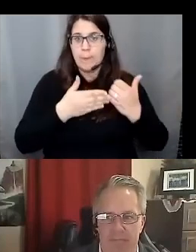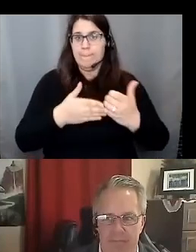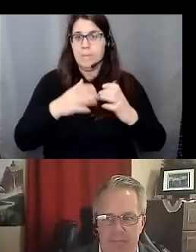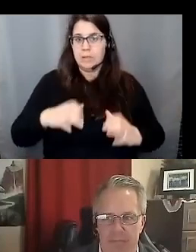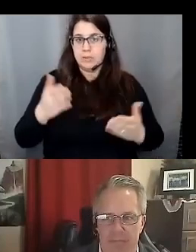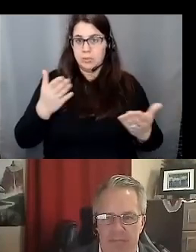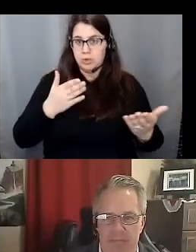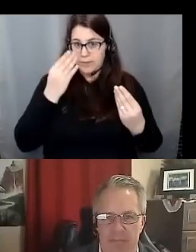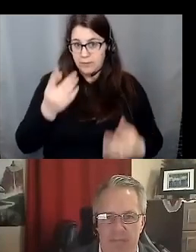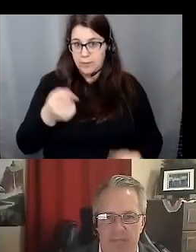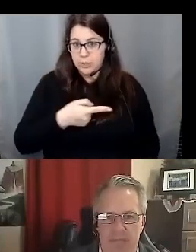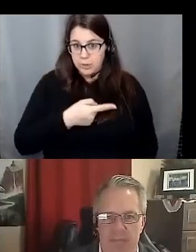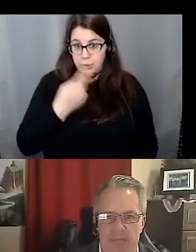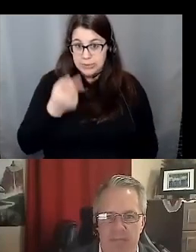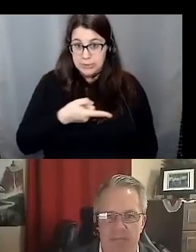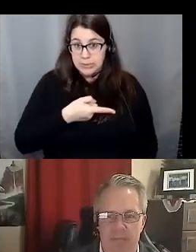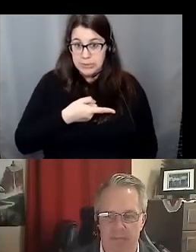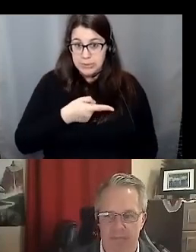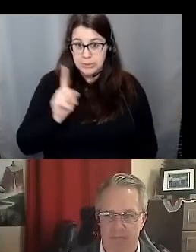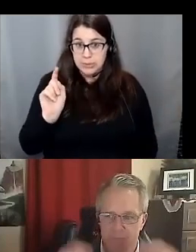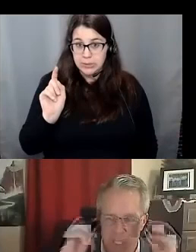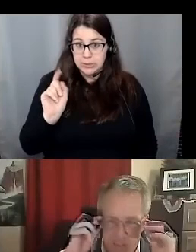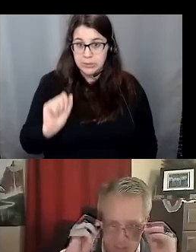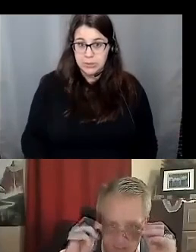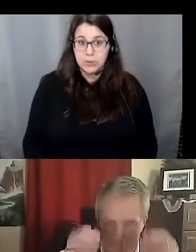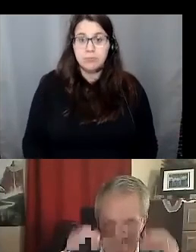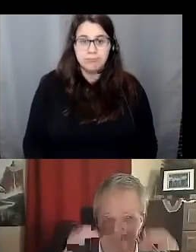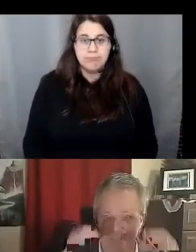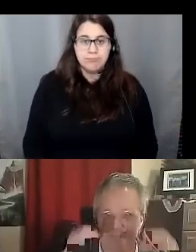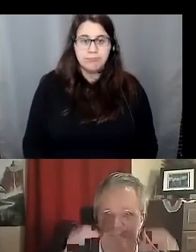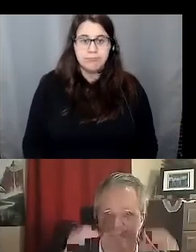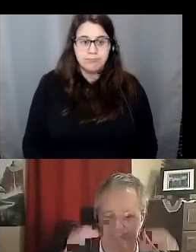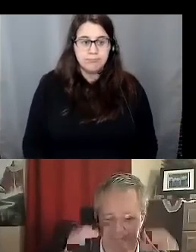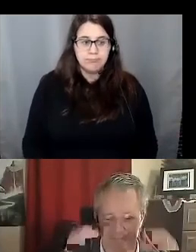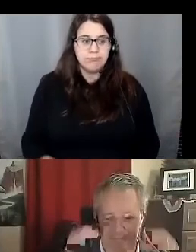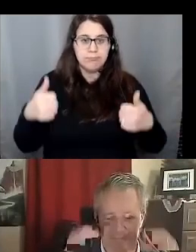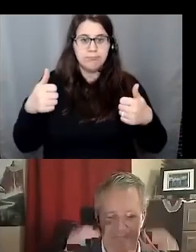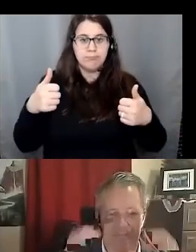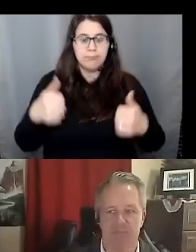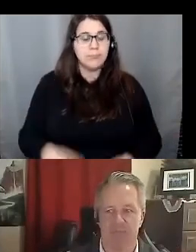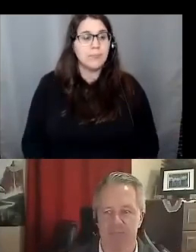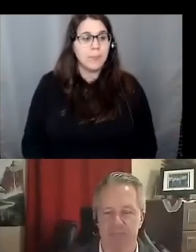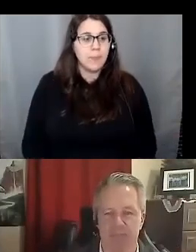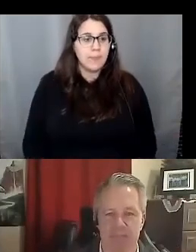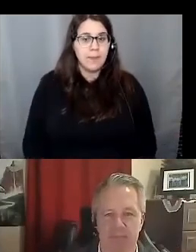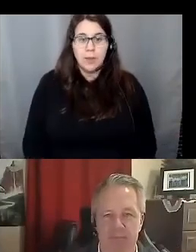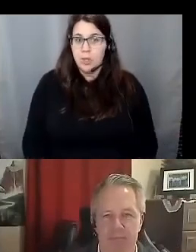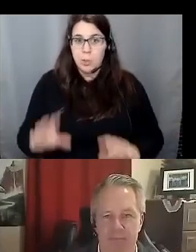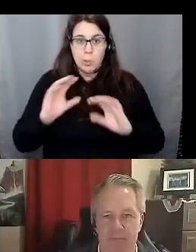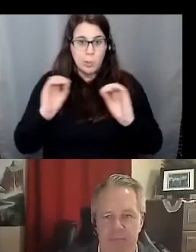information. Is that what you're seeing? Yes. Okay, perfect. So if we don't have any more